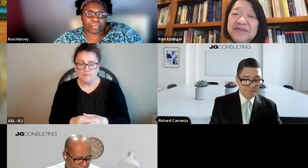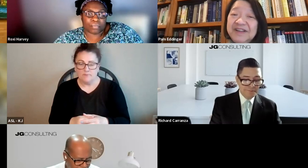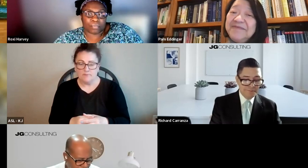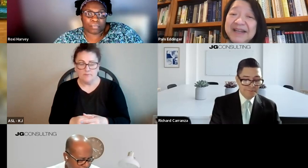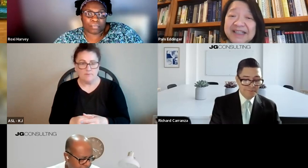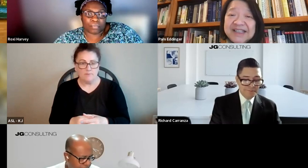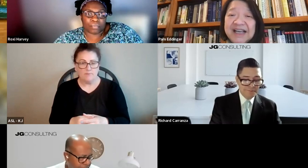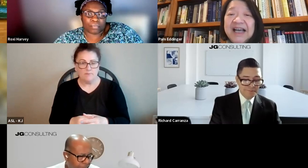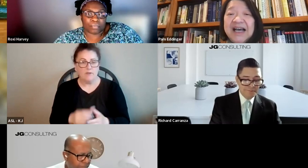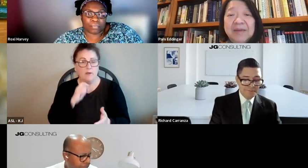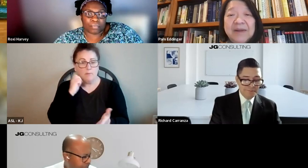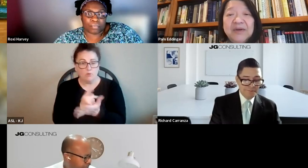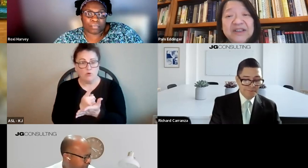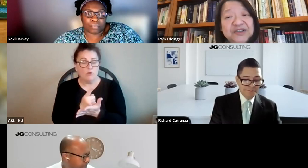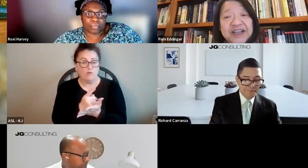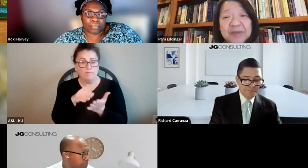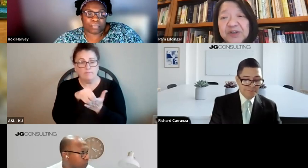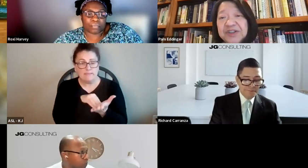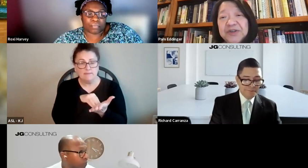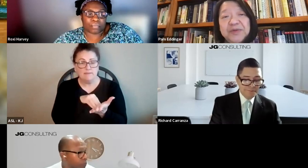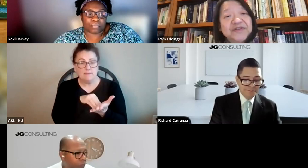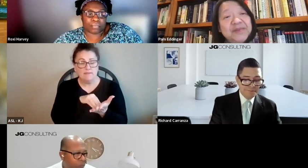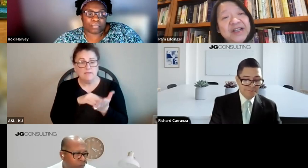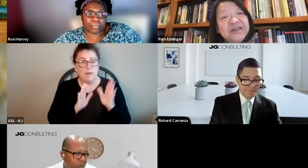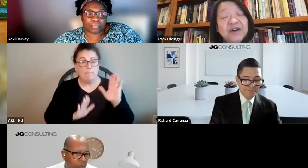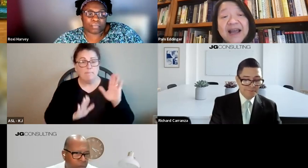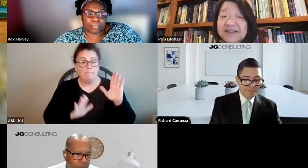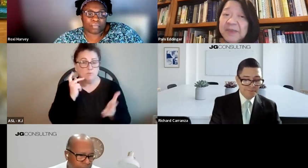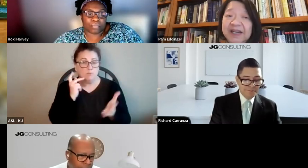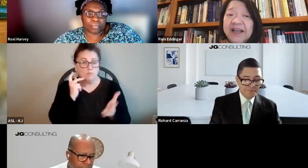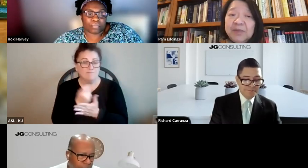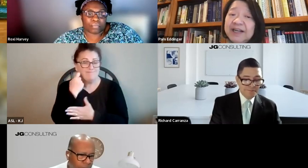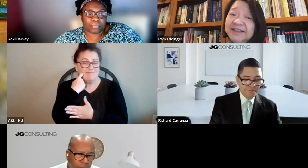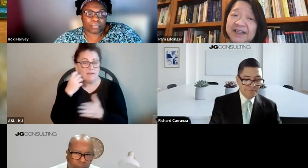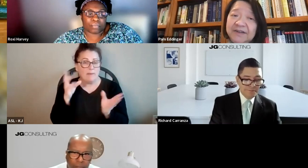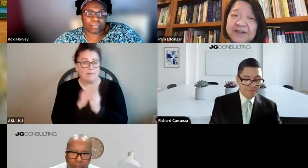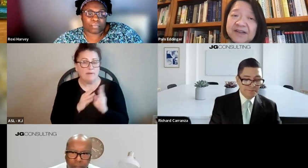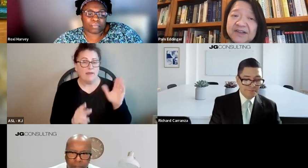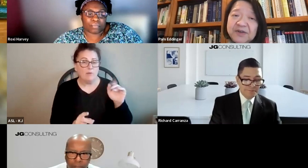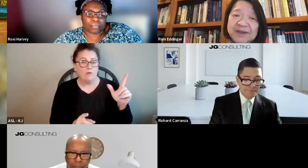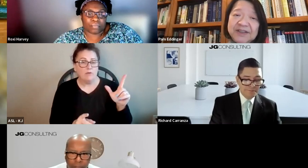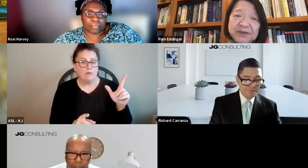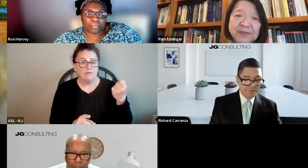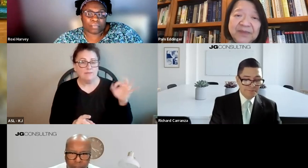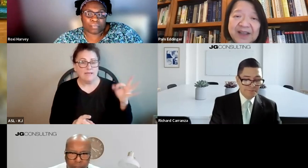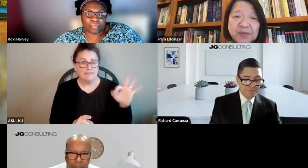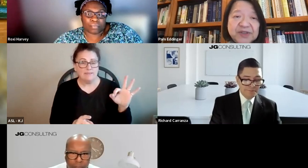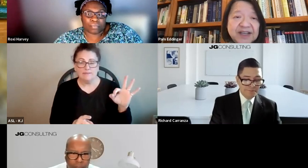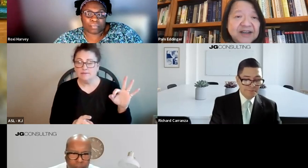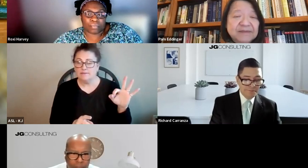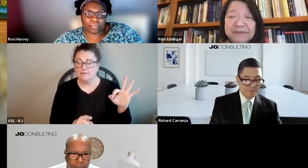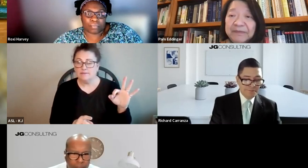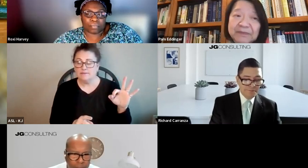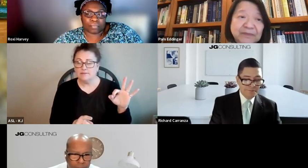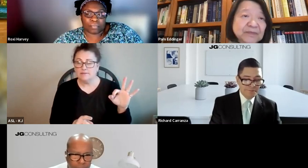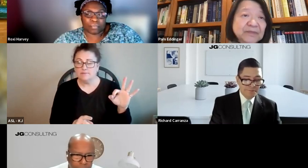to the approval of minutes. I will entertain a motion to approve the minutes of our last meeting, April 19th, 2022, as